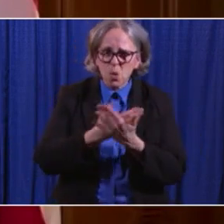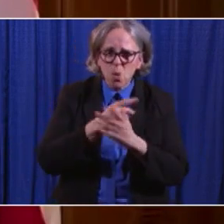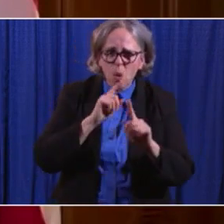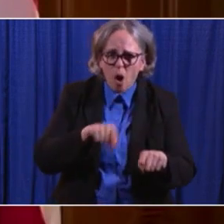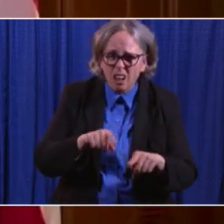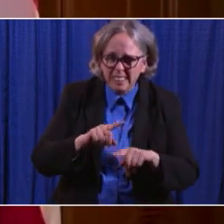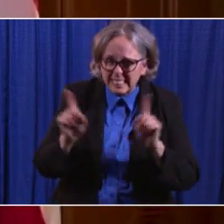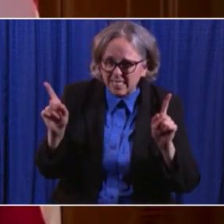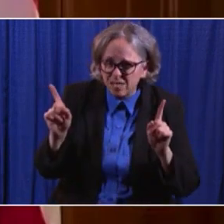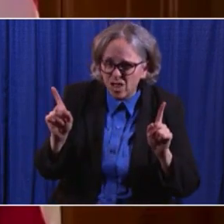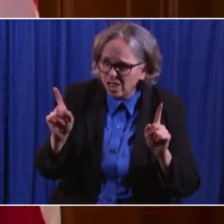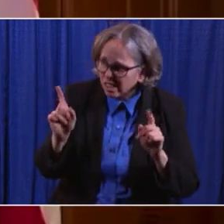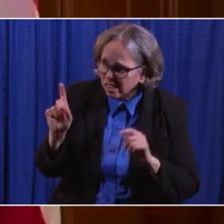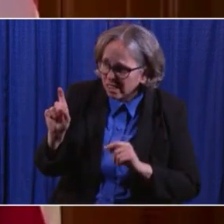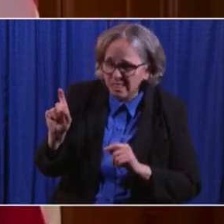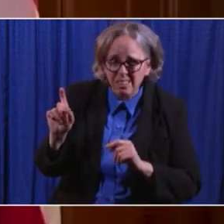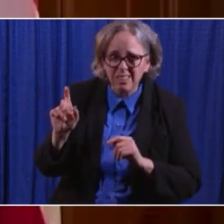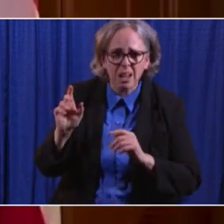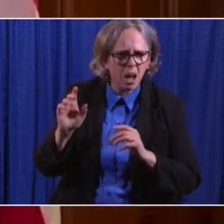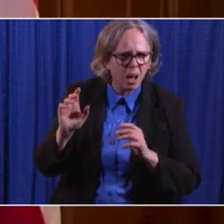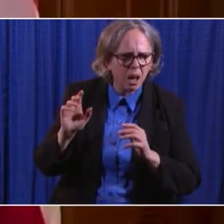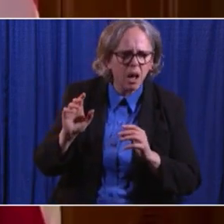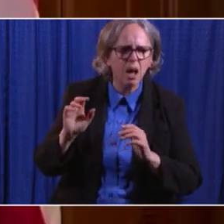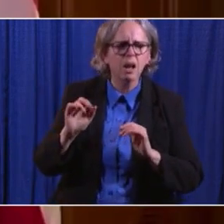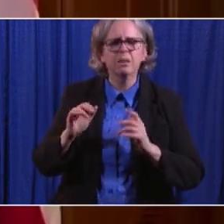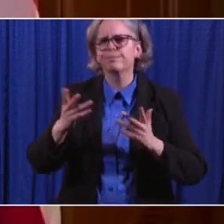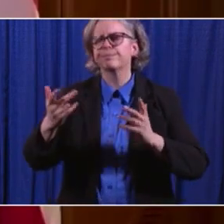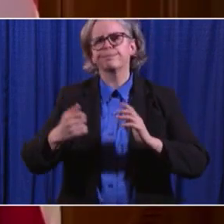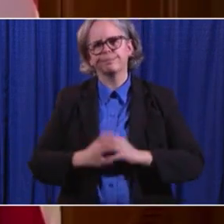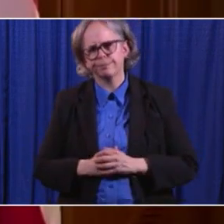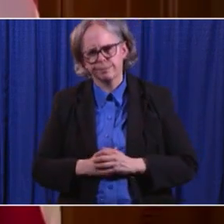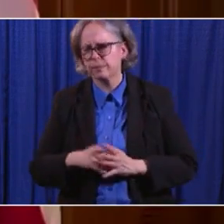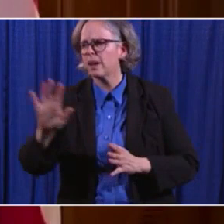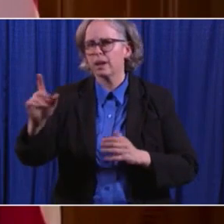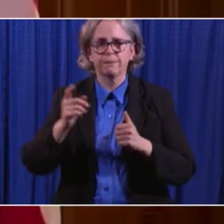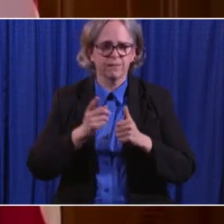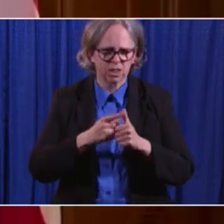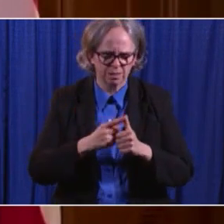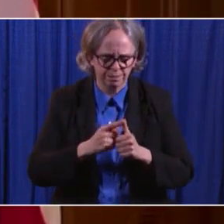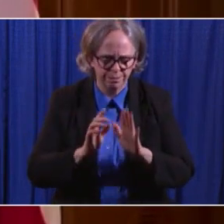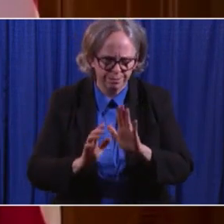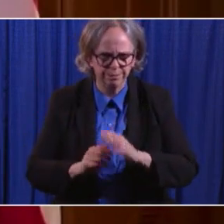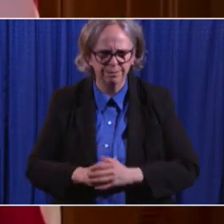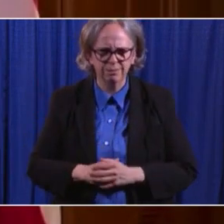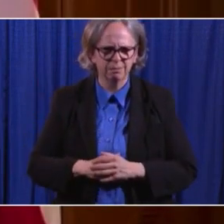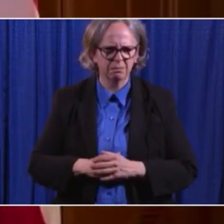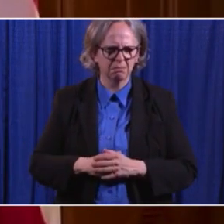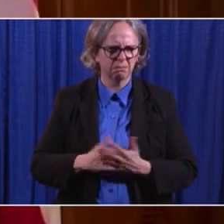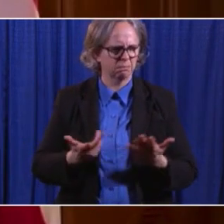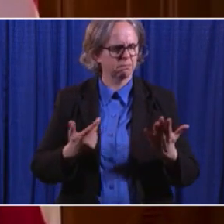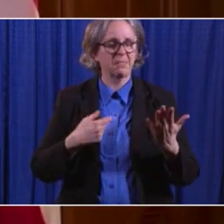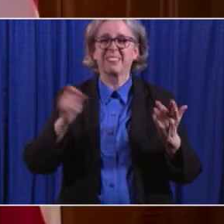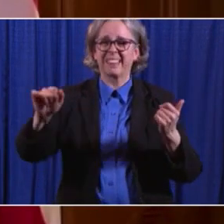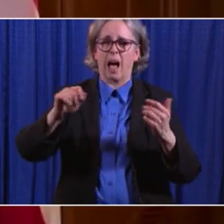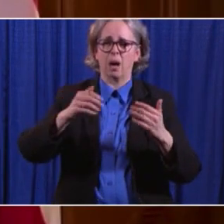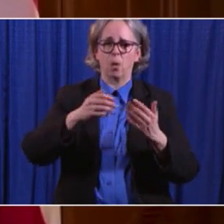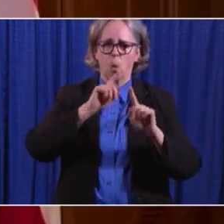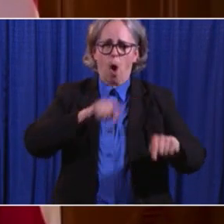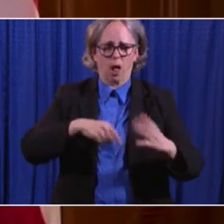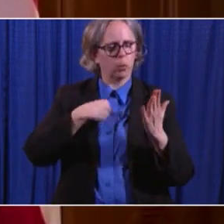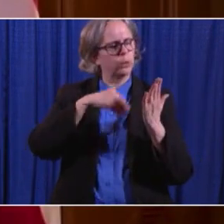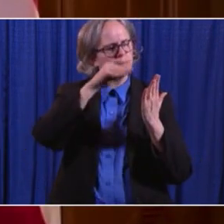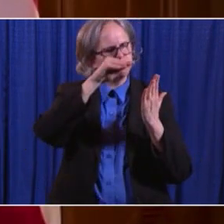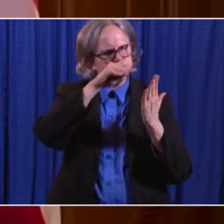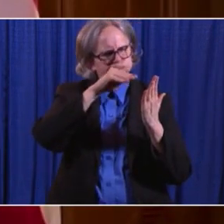are making it clear in this order that proms can occur. We're making it clear in this order that festivals